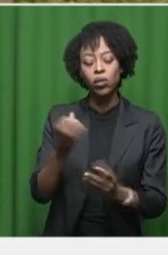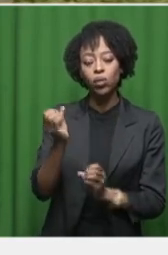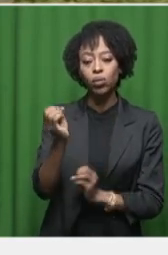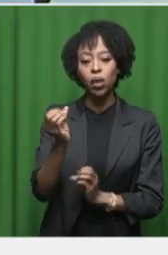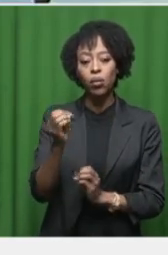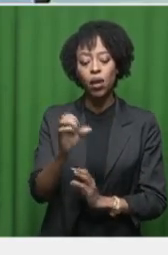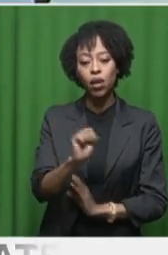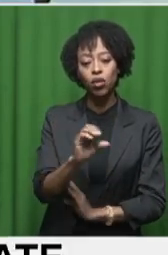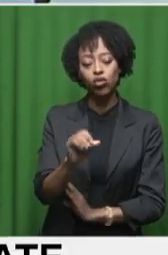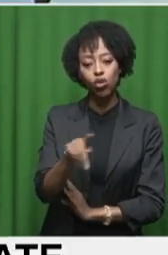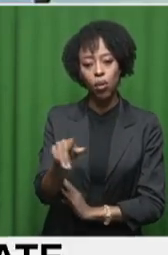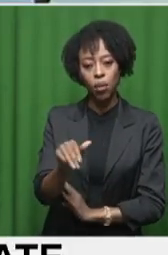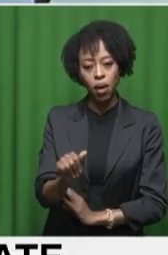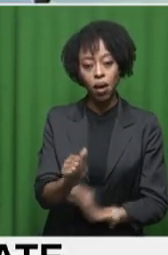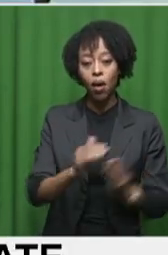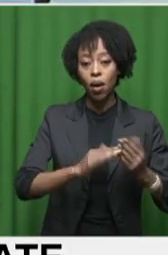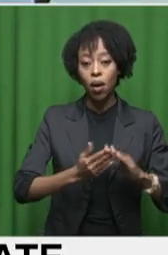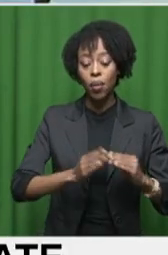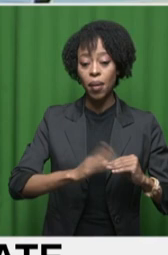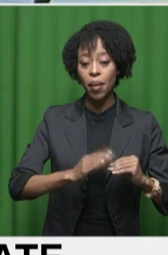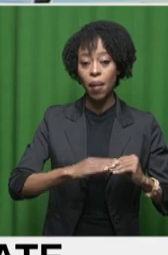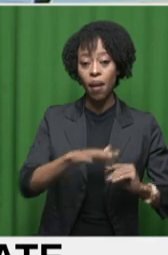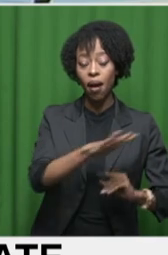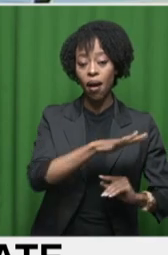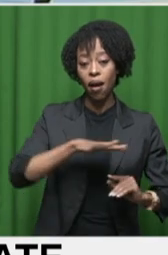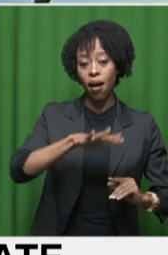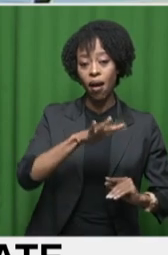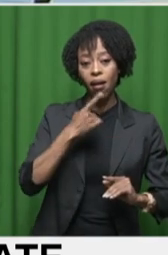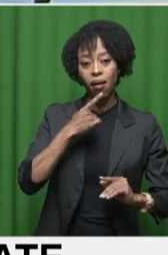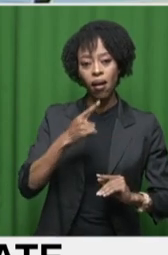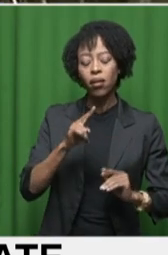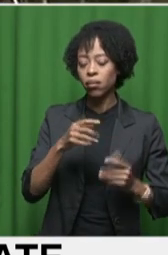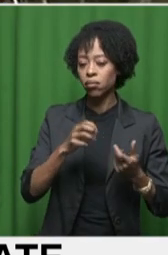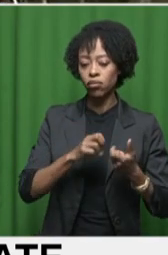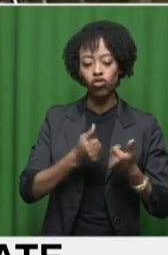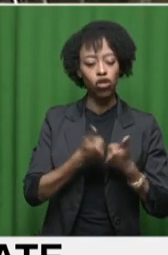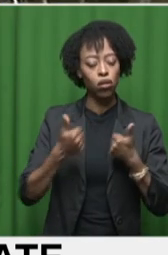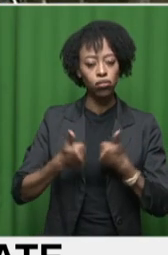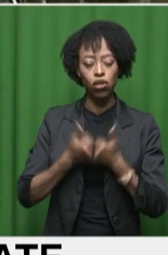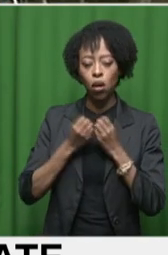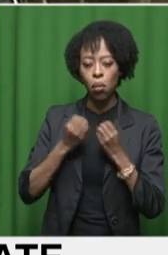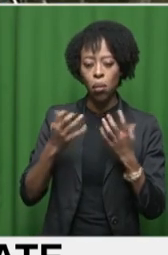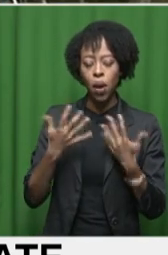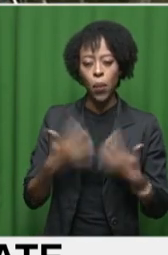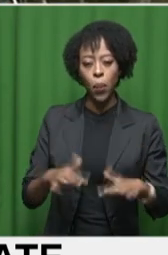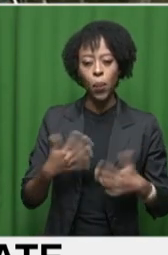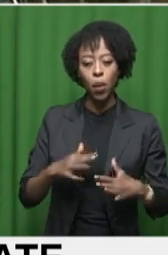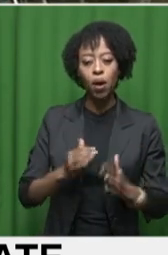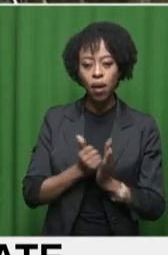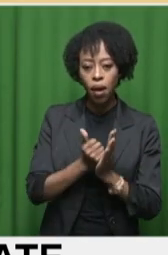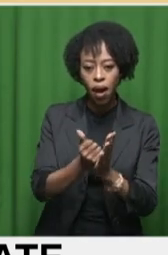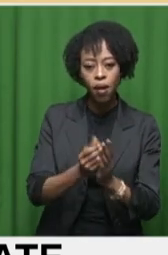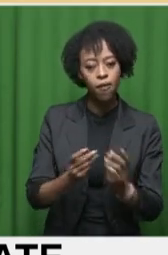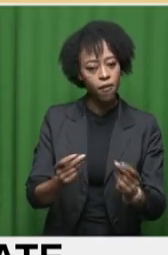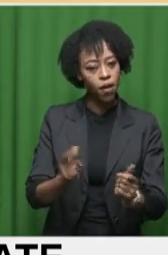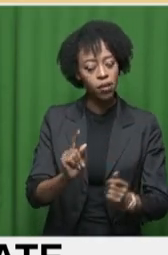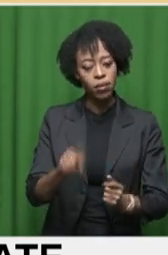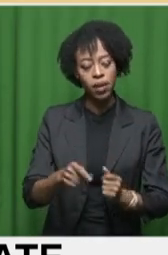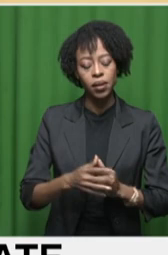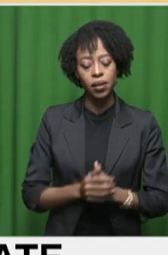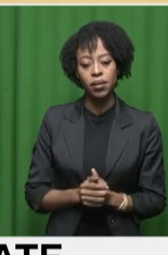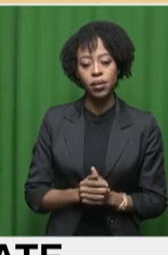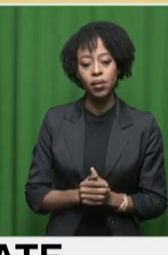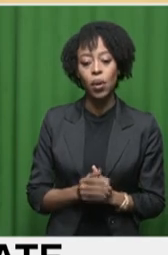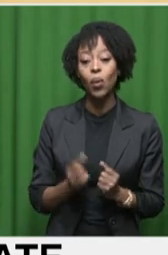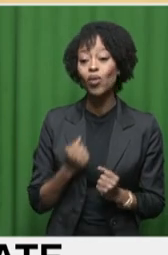address. Residents of Calvinia says their issues are many and need urgent attention. We are